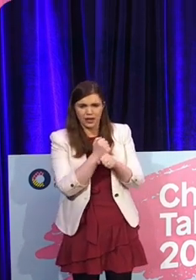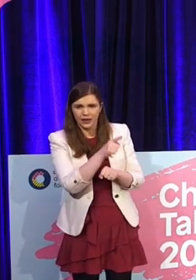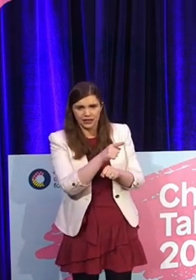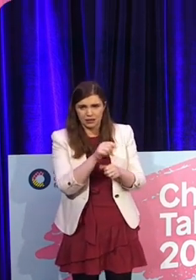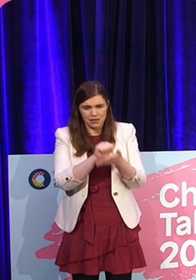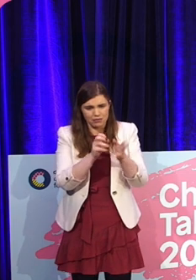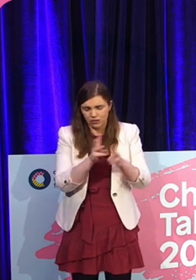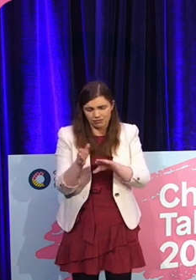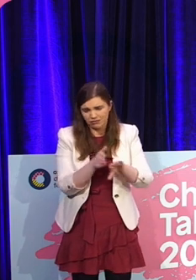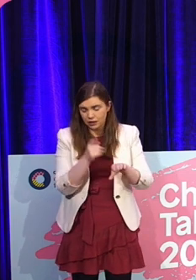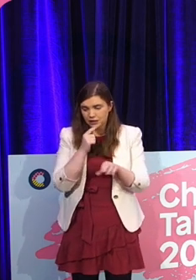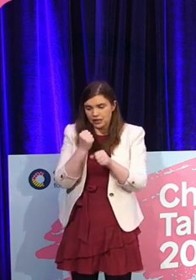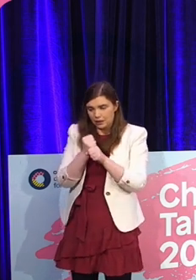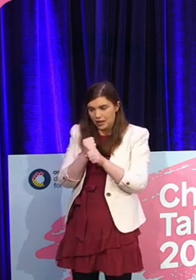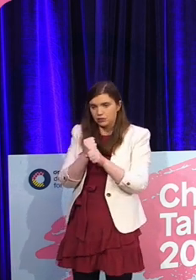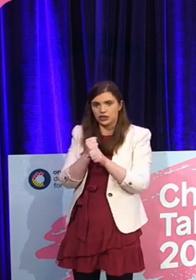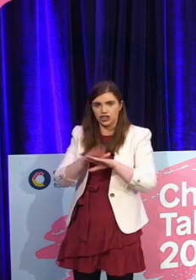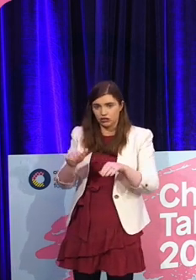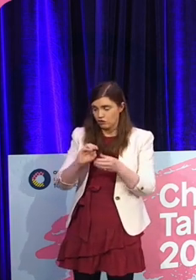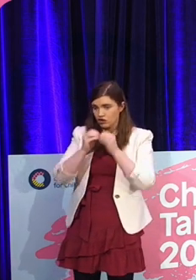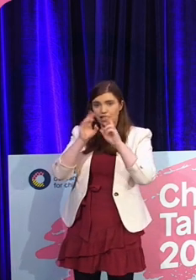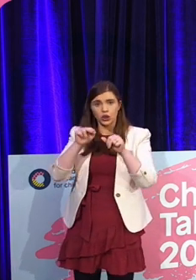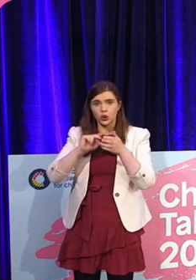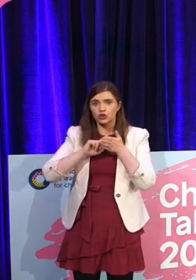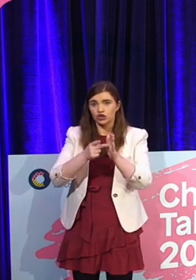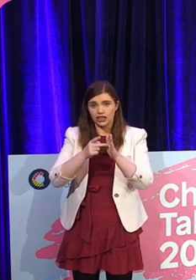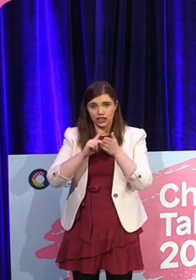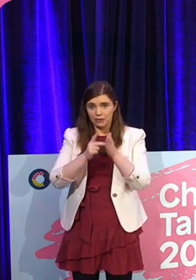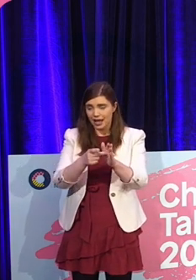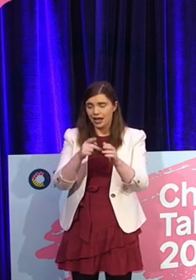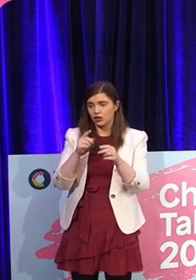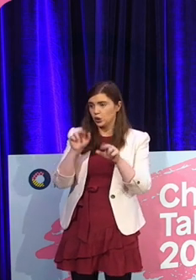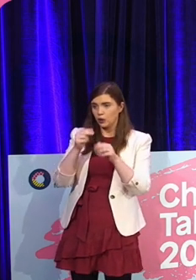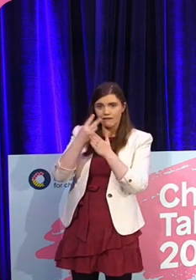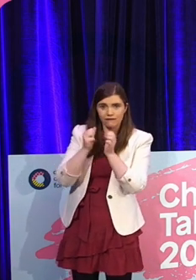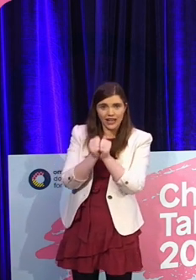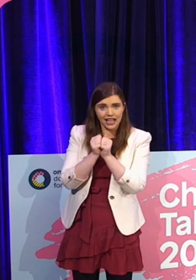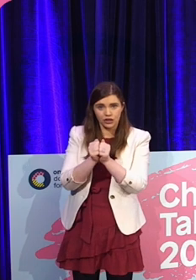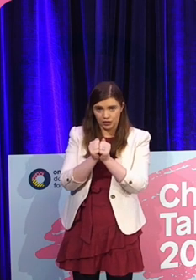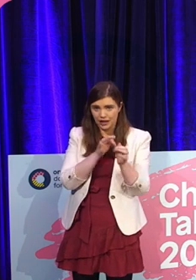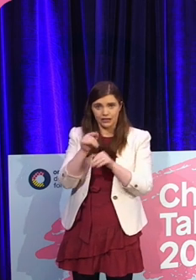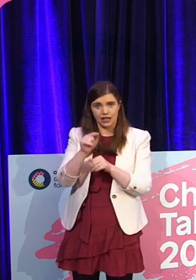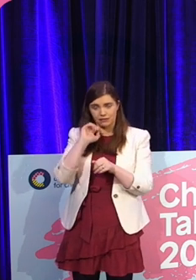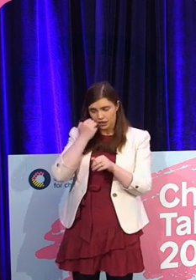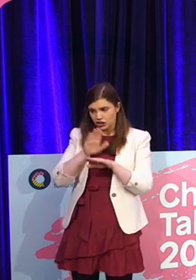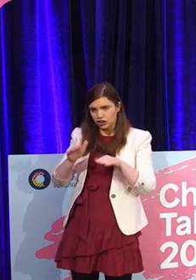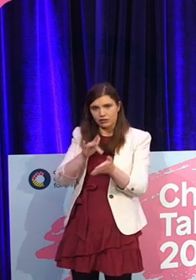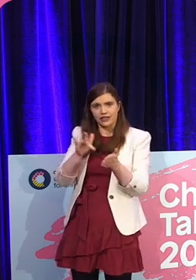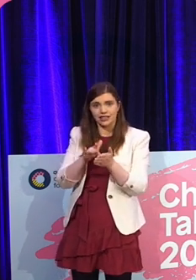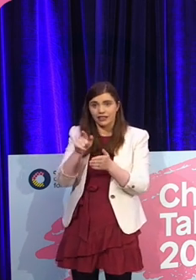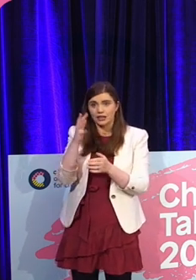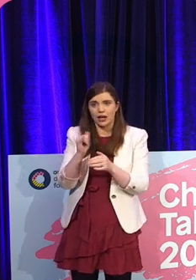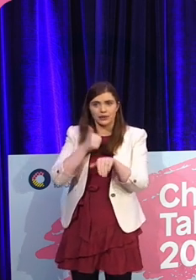the children. We created a new strategic plan. We created a set of values after that that put children back at the center of what we were doing. It's why we set up Child